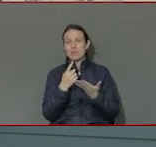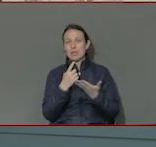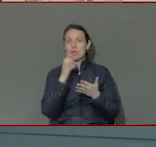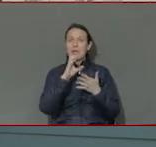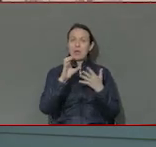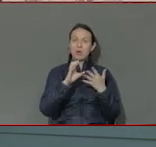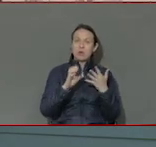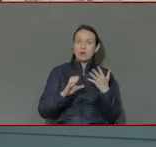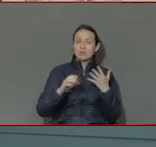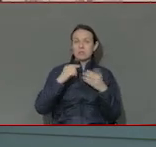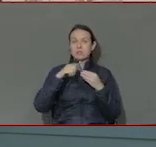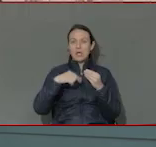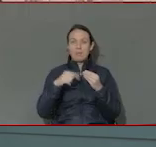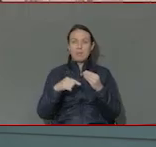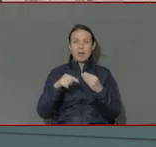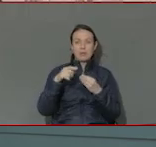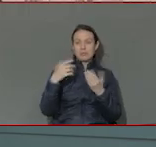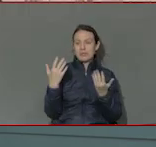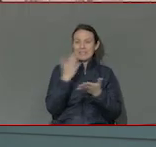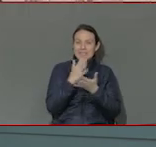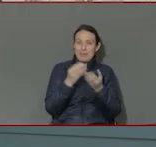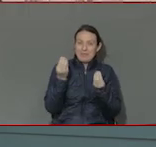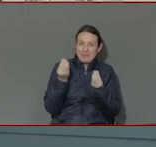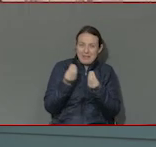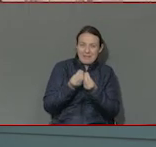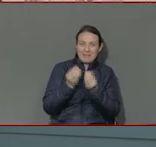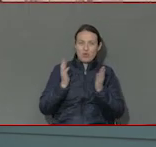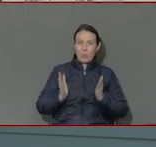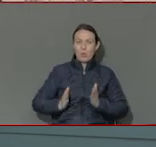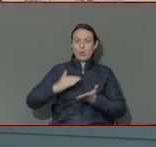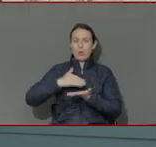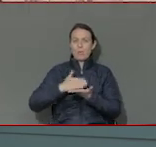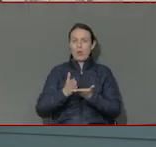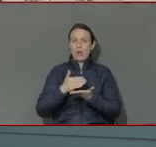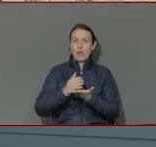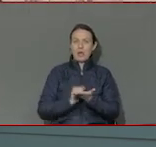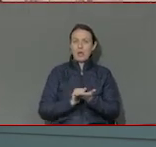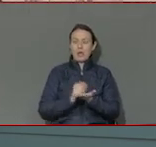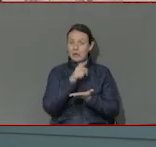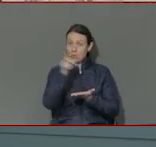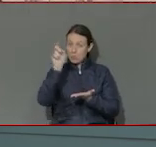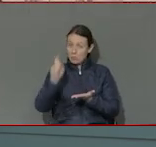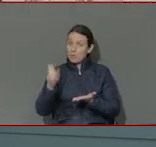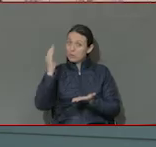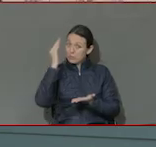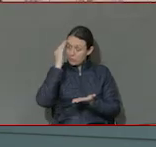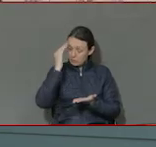characteristics regarding 1, 2, 3. And you should be able to answer.